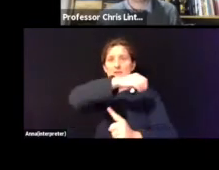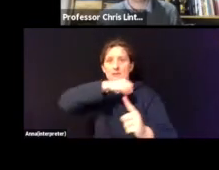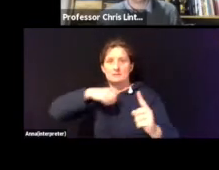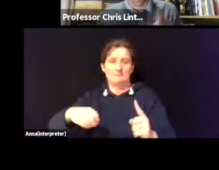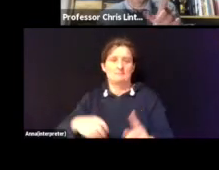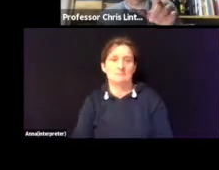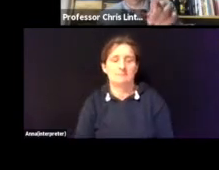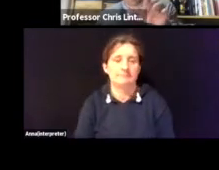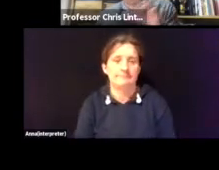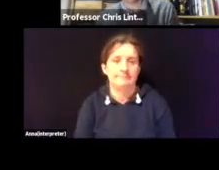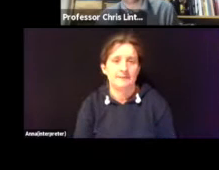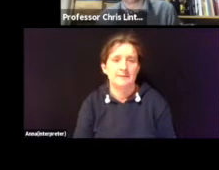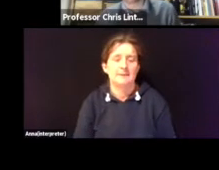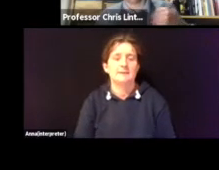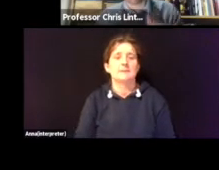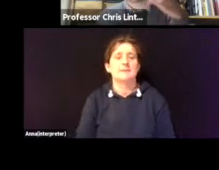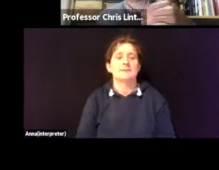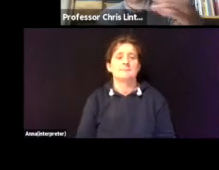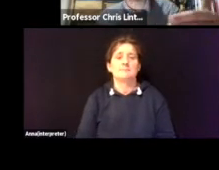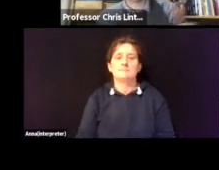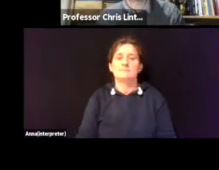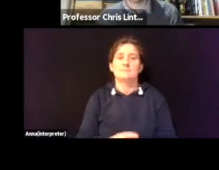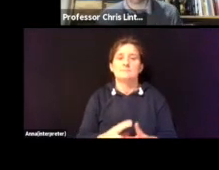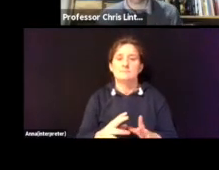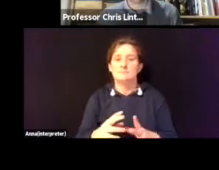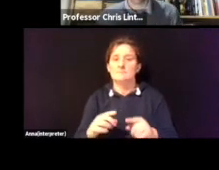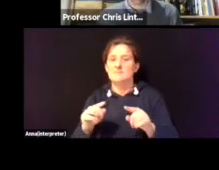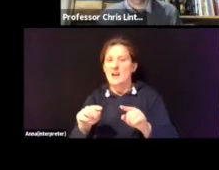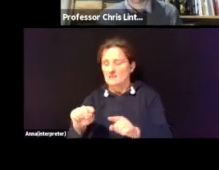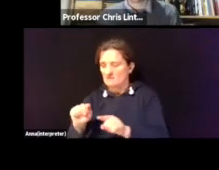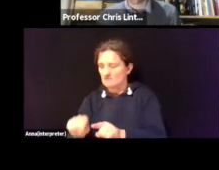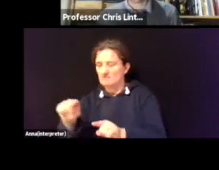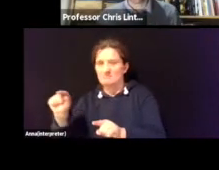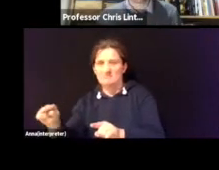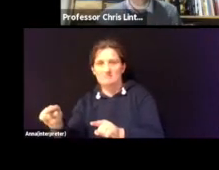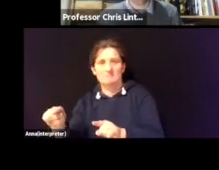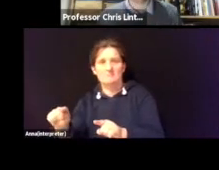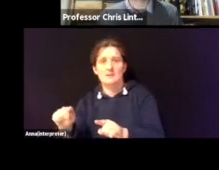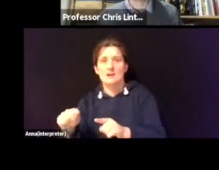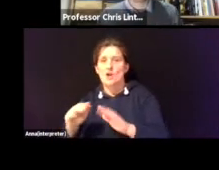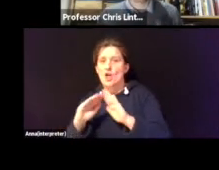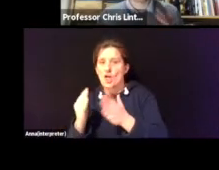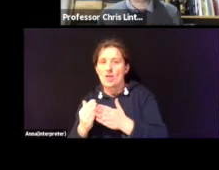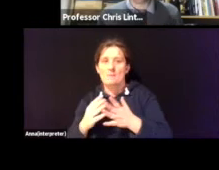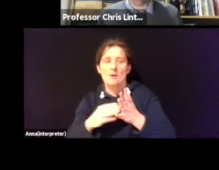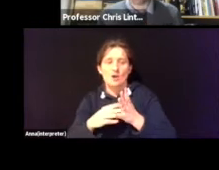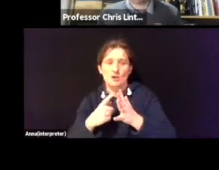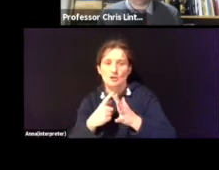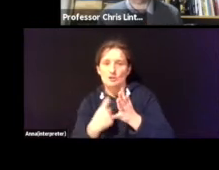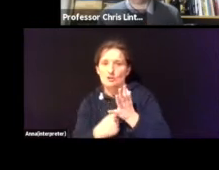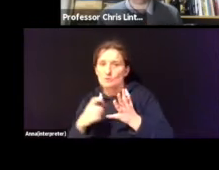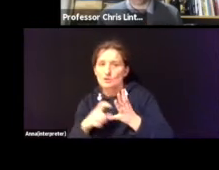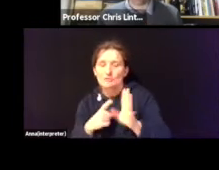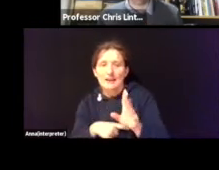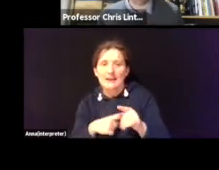on there. And in the large circles are Mercury, Venus, Earth, and Mars. And so the first thing to note is that we're not really